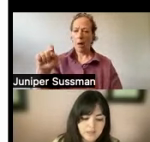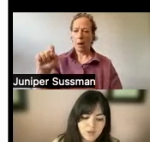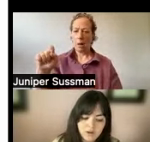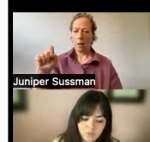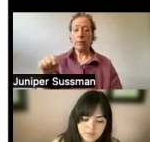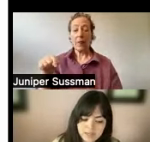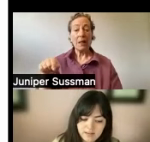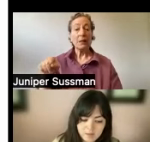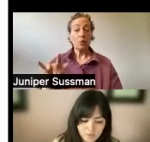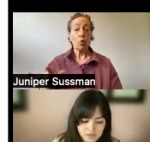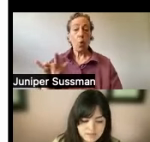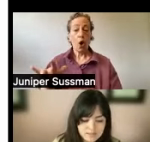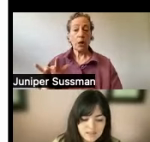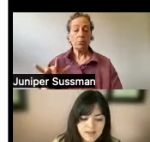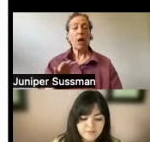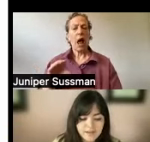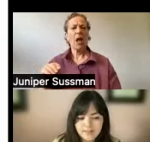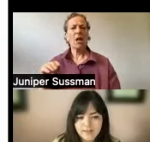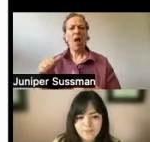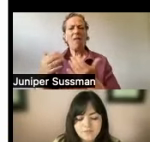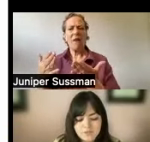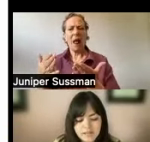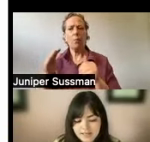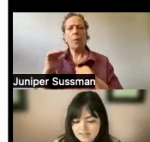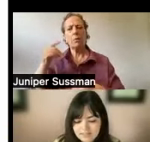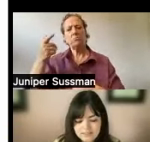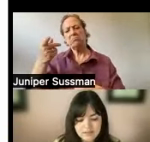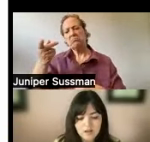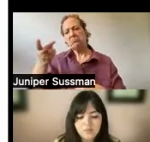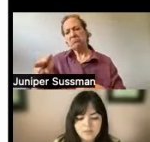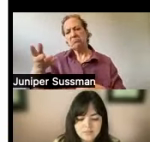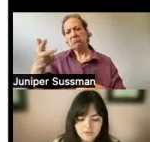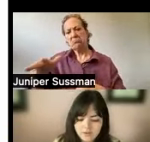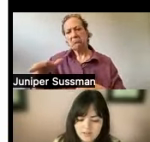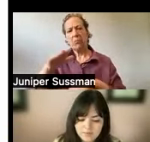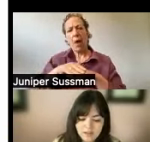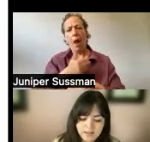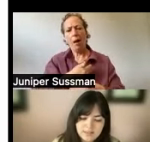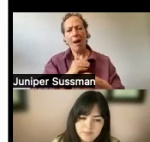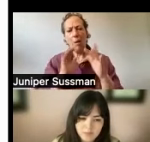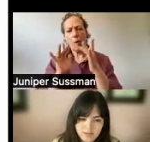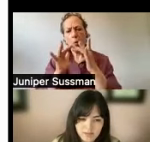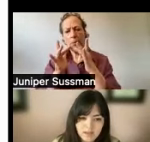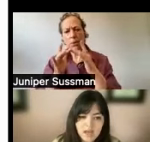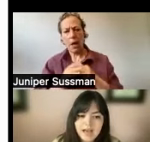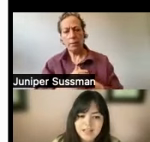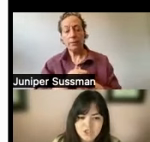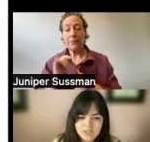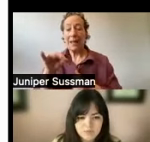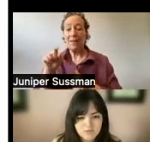will be available on our website in the coming weeks. And finally, if you need any assistance at all, please feel free to email